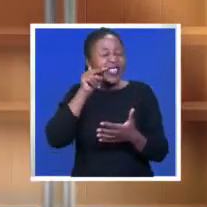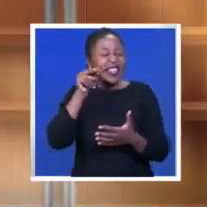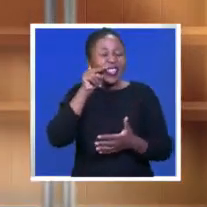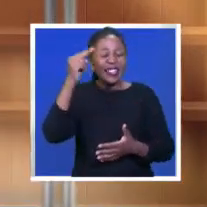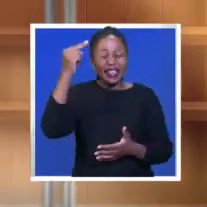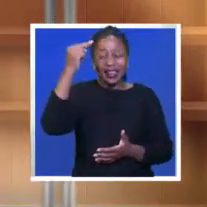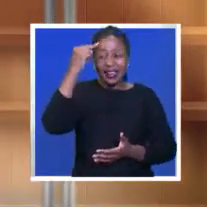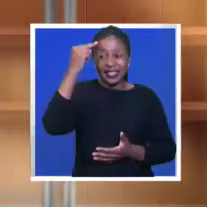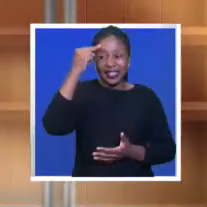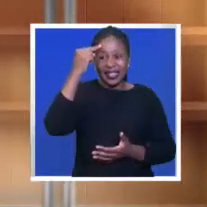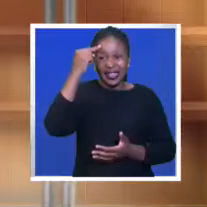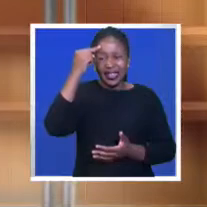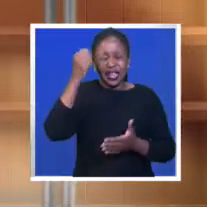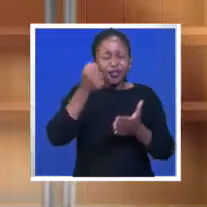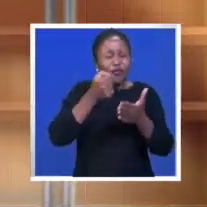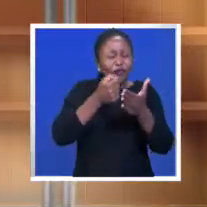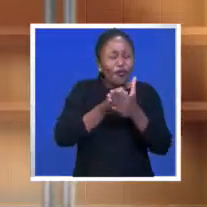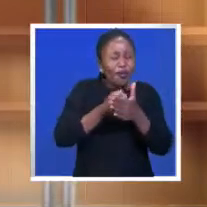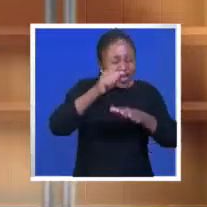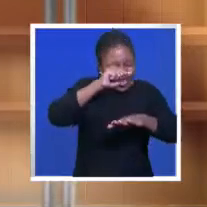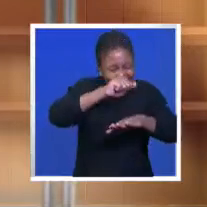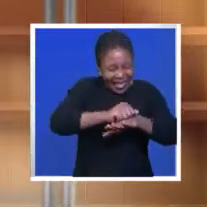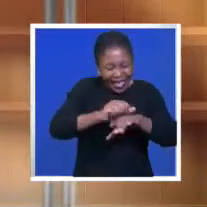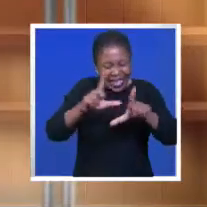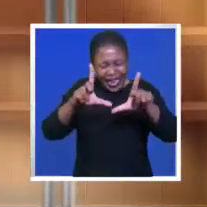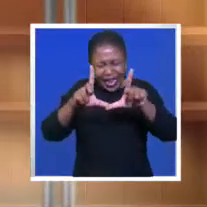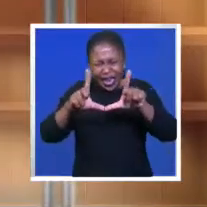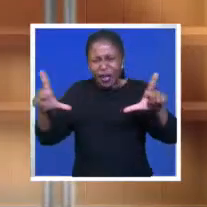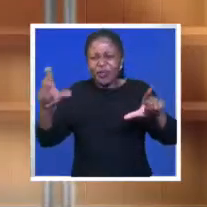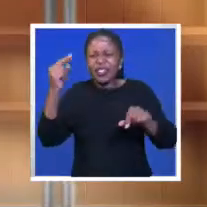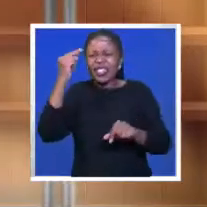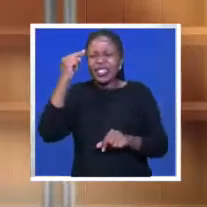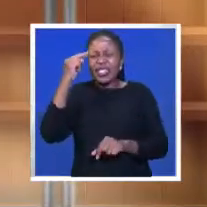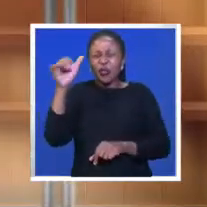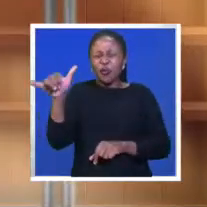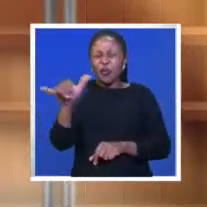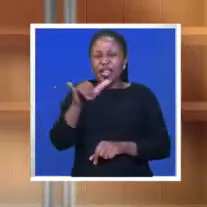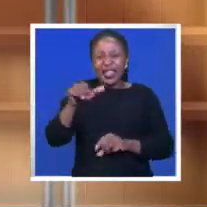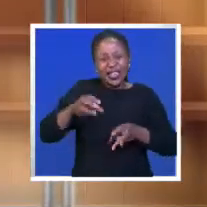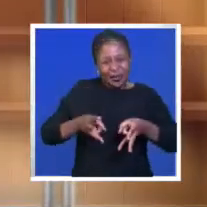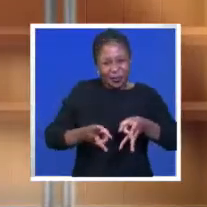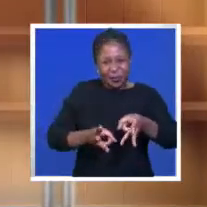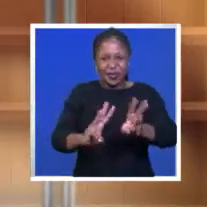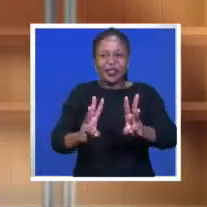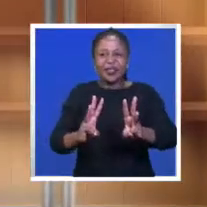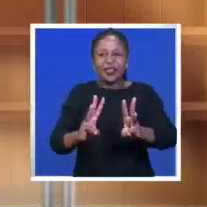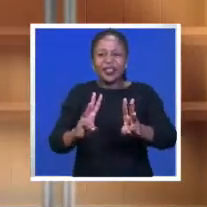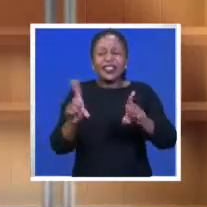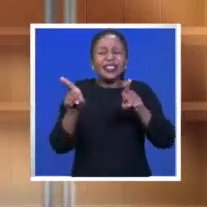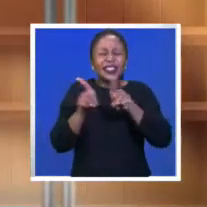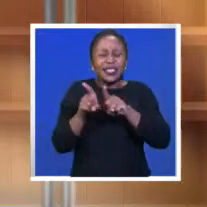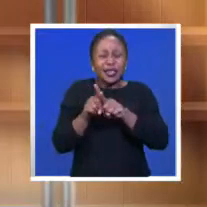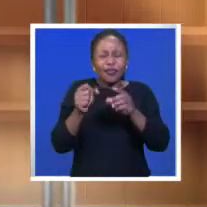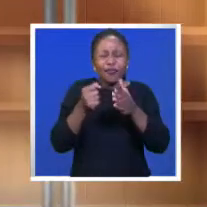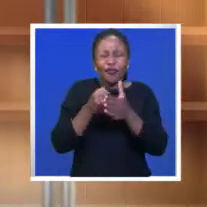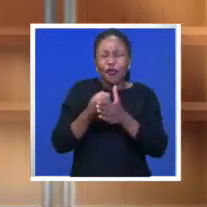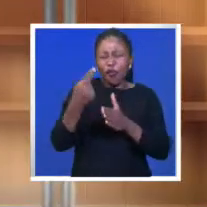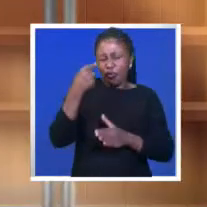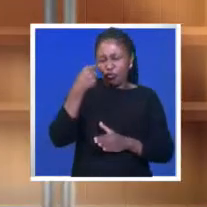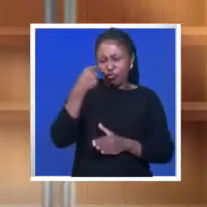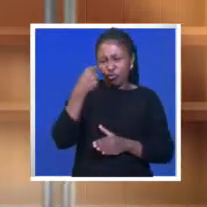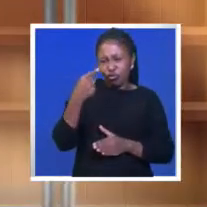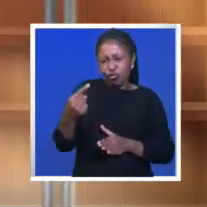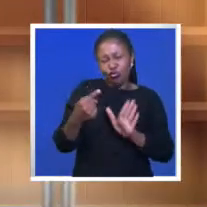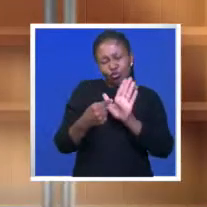you to be able to pick the language which is used, style features which are used, and then be able to bring out the effect that is